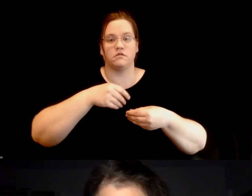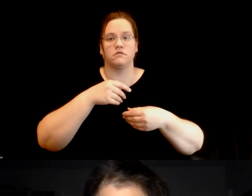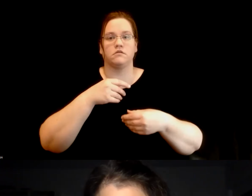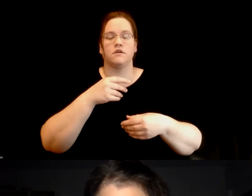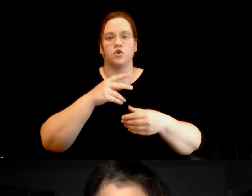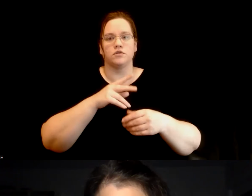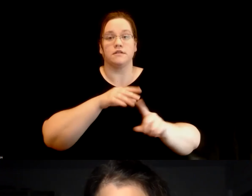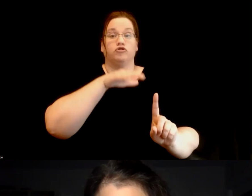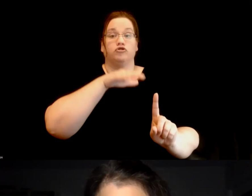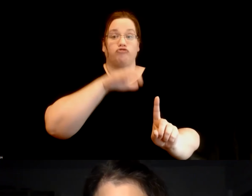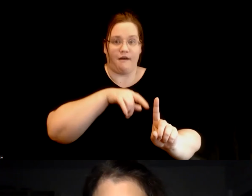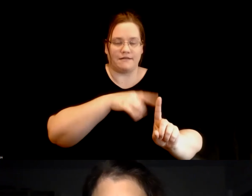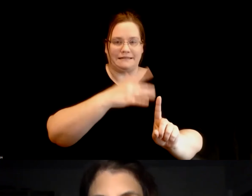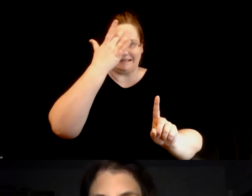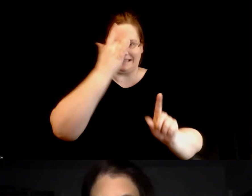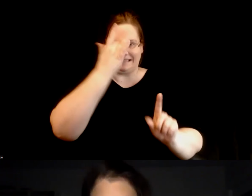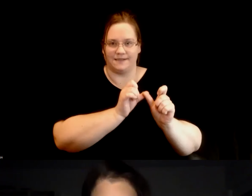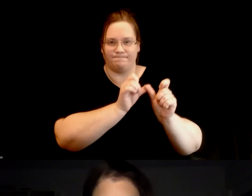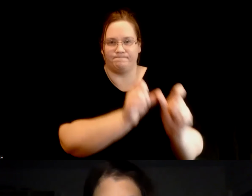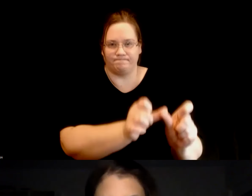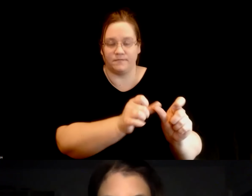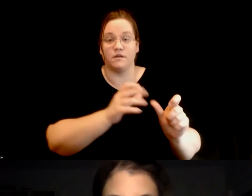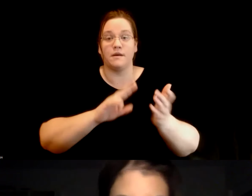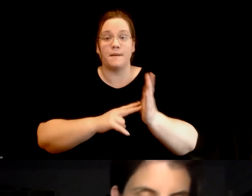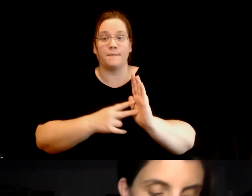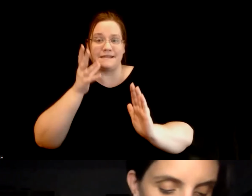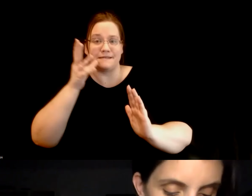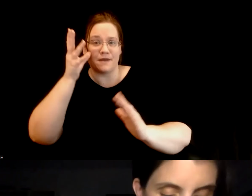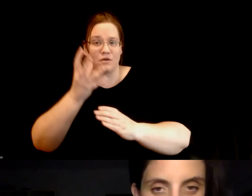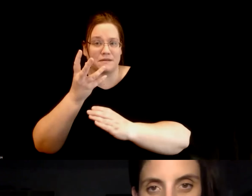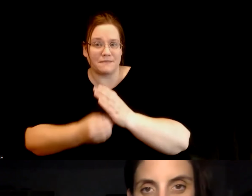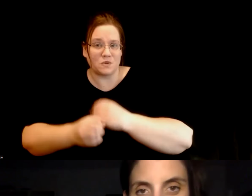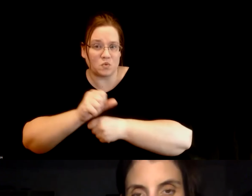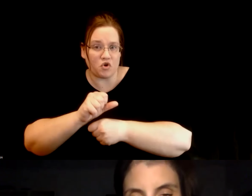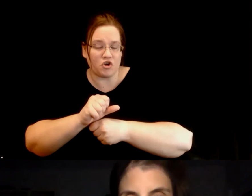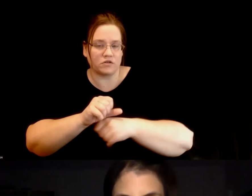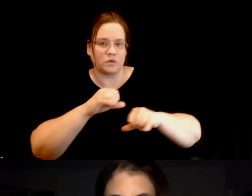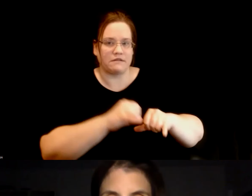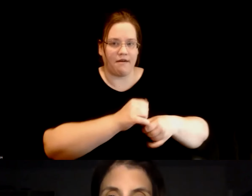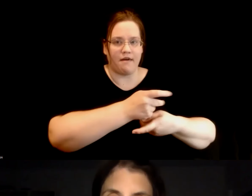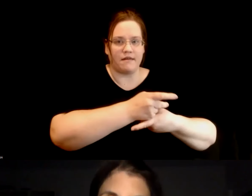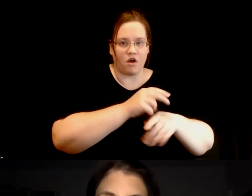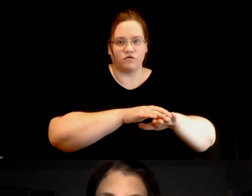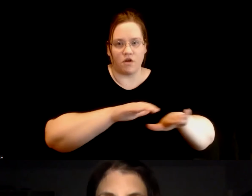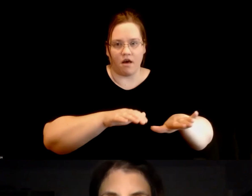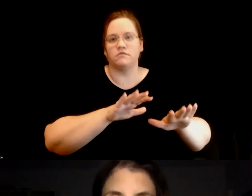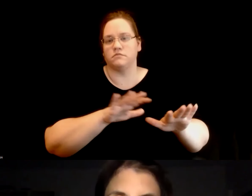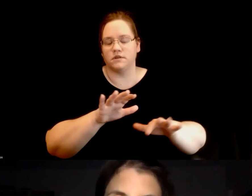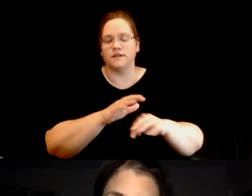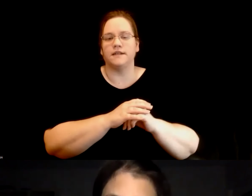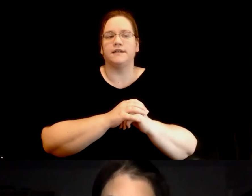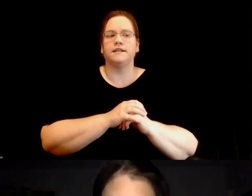missing childcare for the child, just having a sick kid, which stinks. And I would